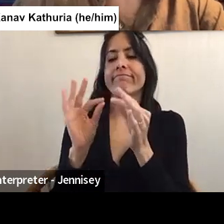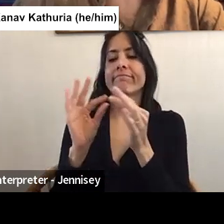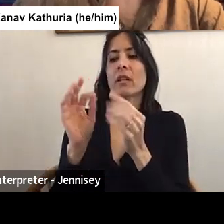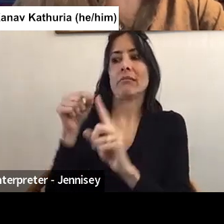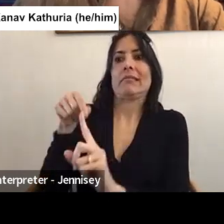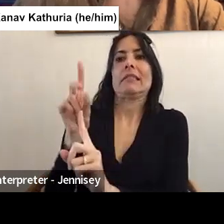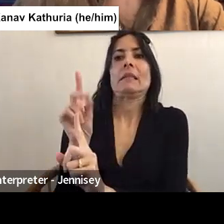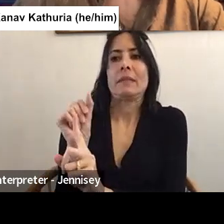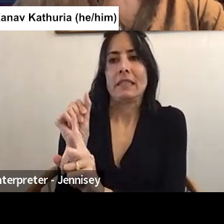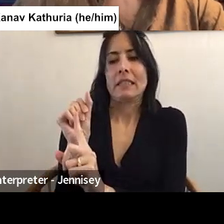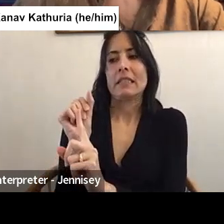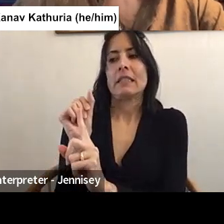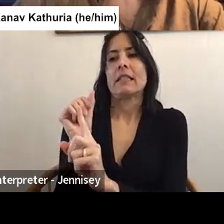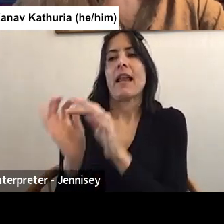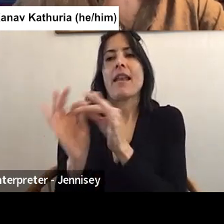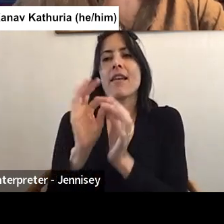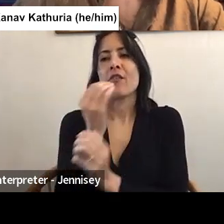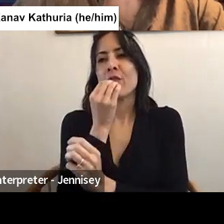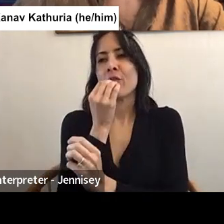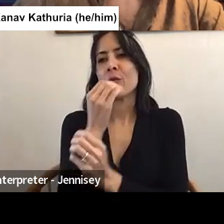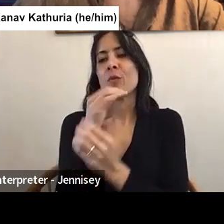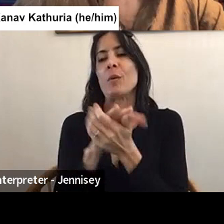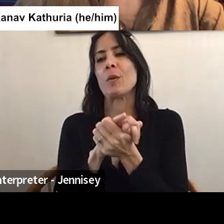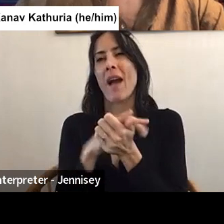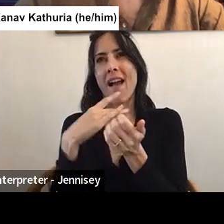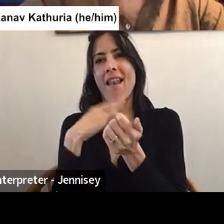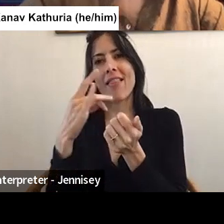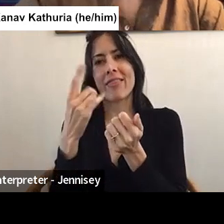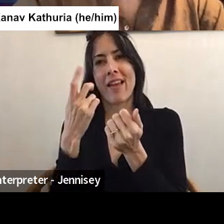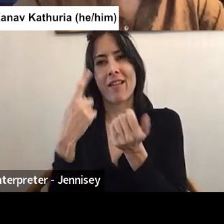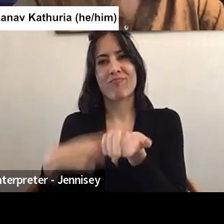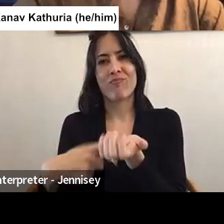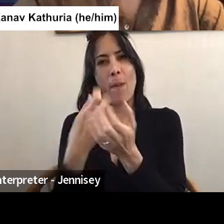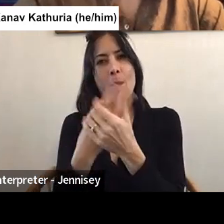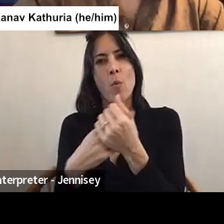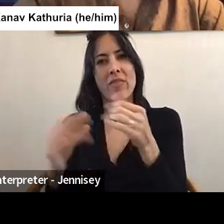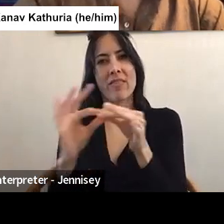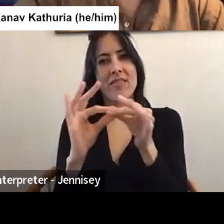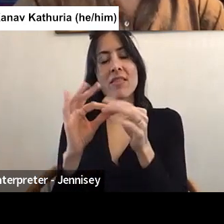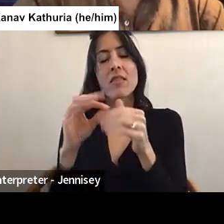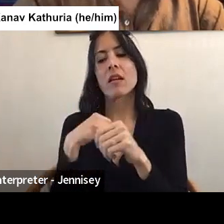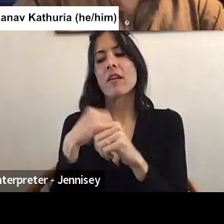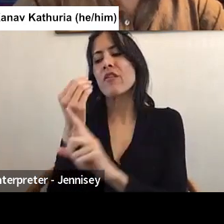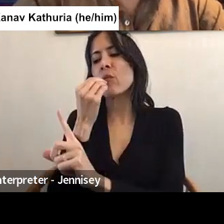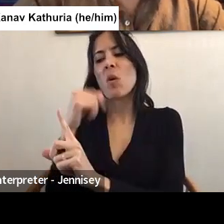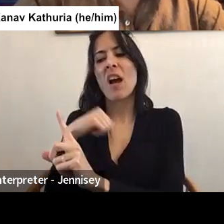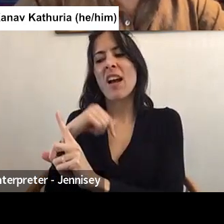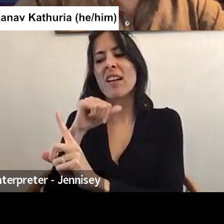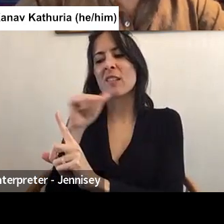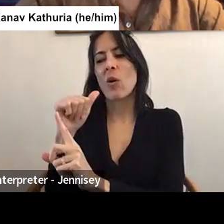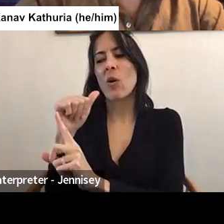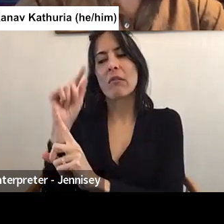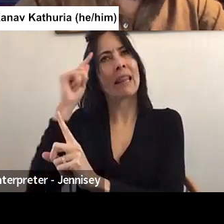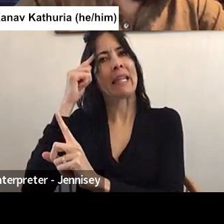food. I kind of love that the questions are together because food I tend not to think about as much, although I probably